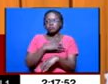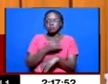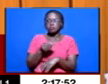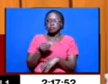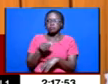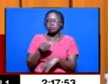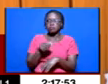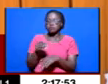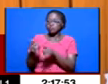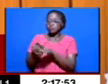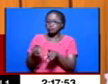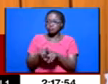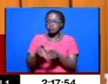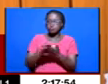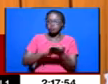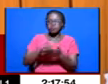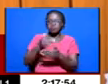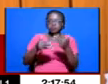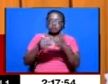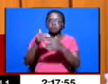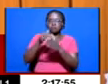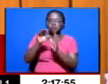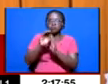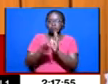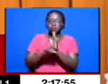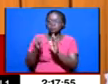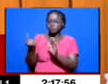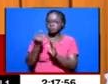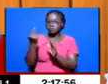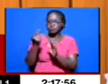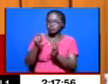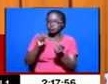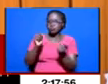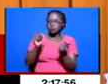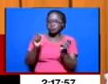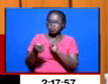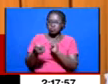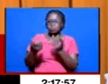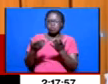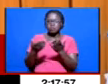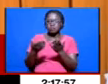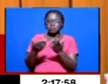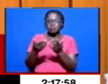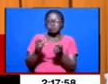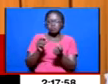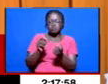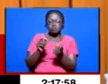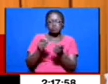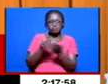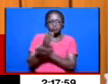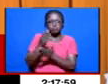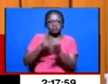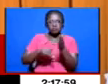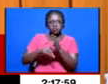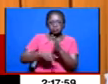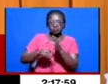Further, that the basic structure of a constitution can only be altered or denatured through the primary constituent